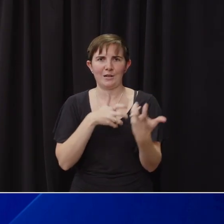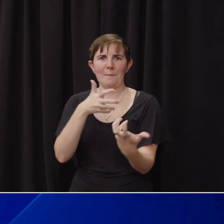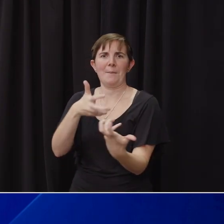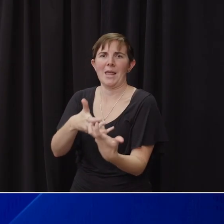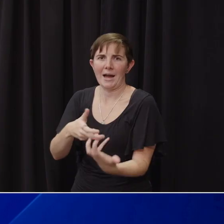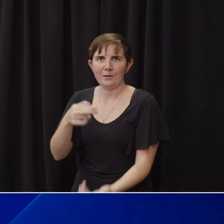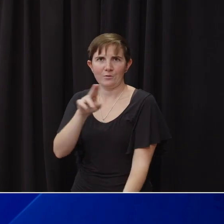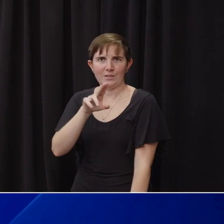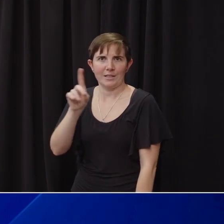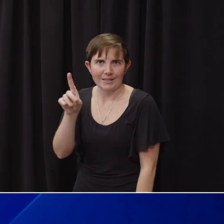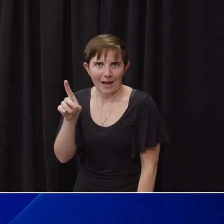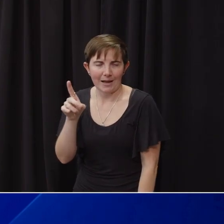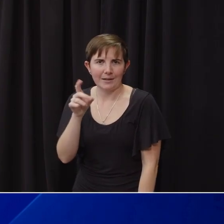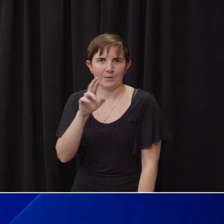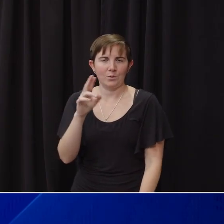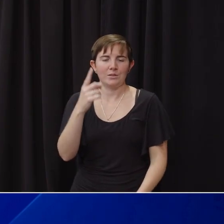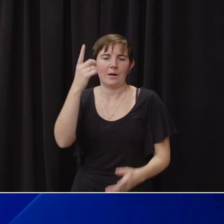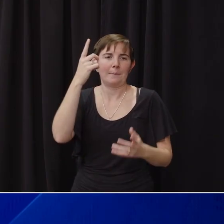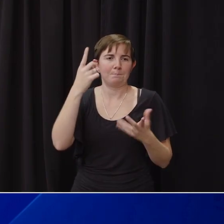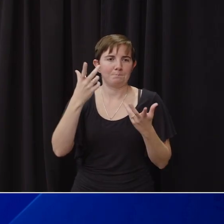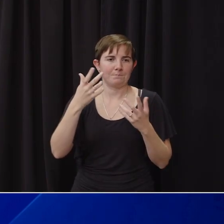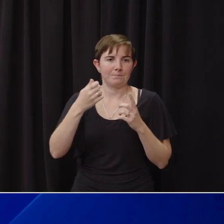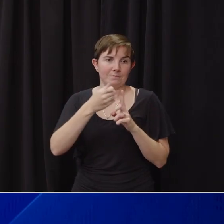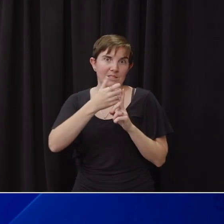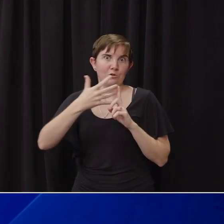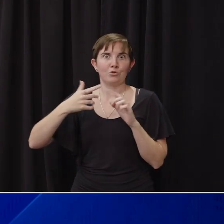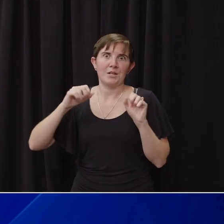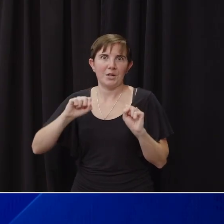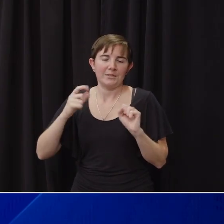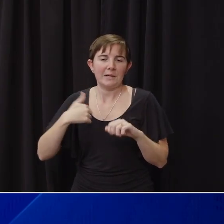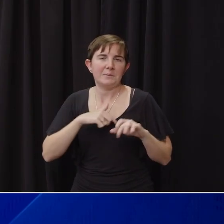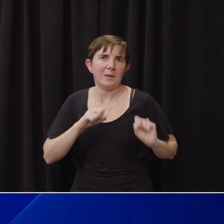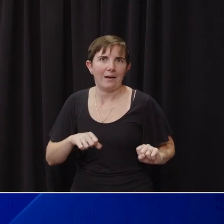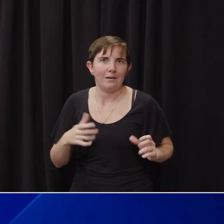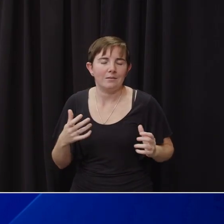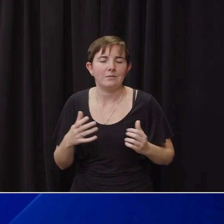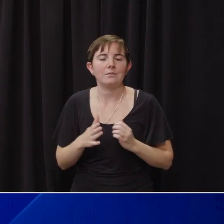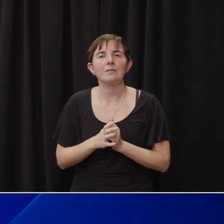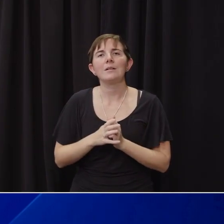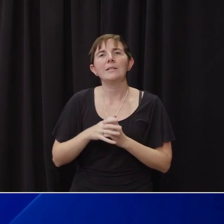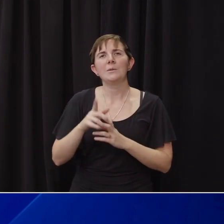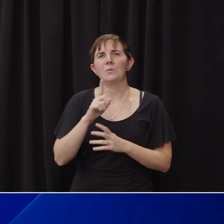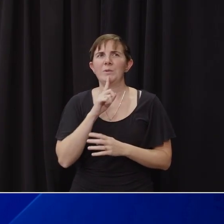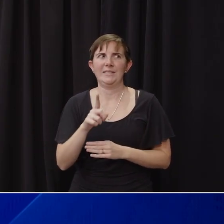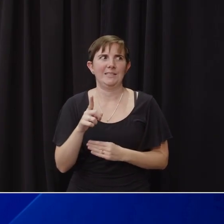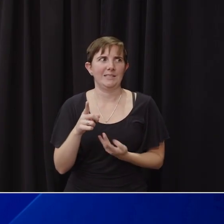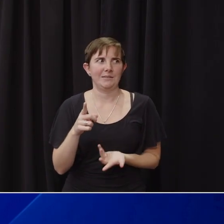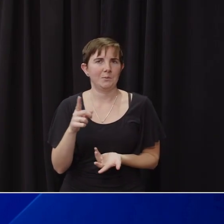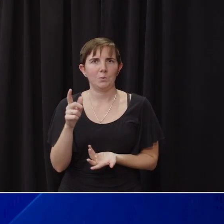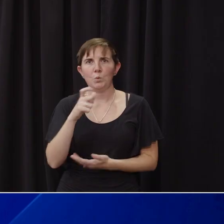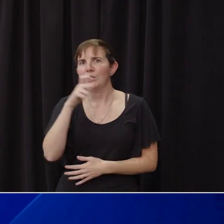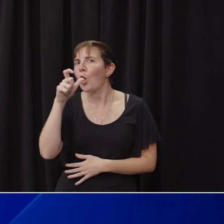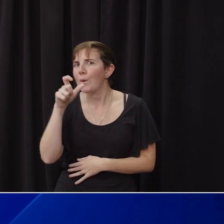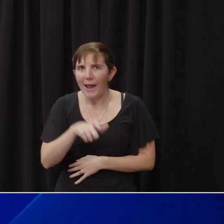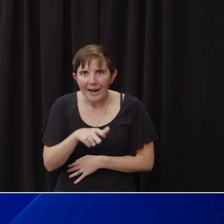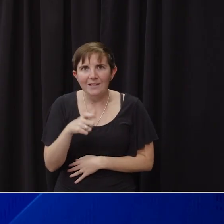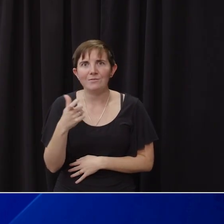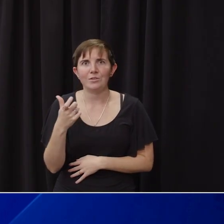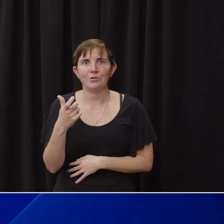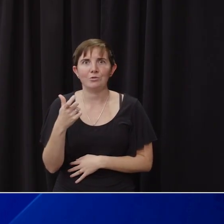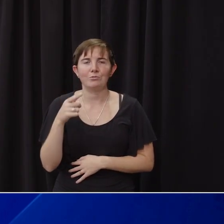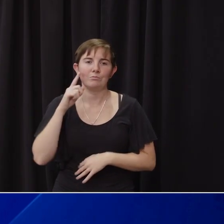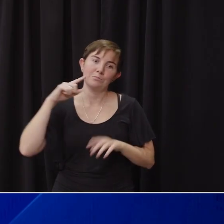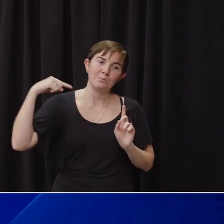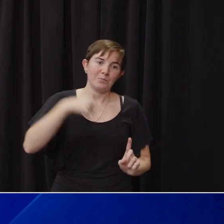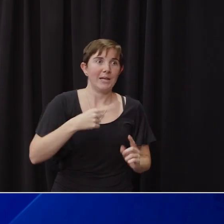universal design or stretch ourselves as much as we can. And we don't necessarily have to call it